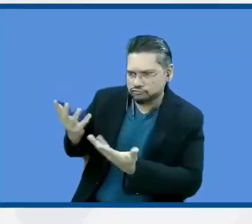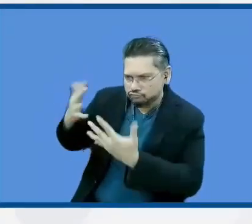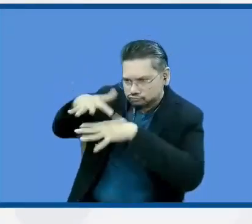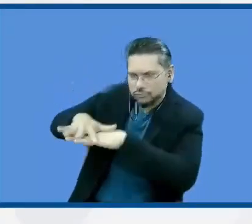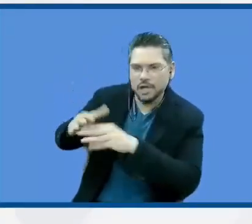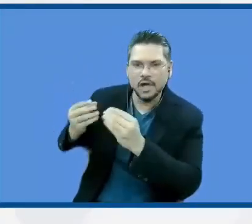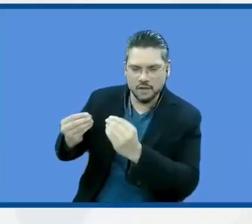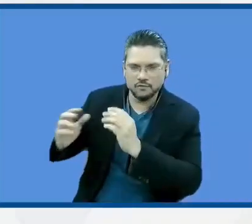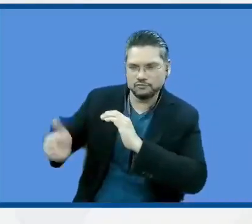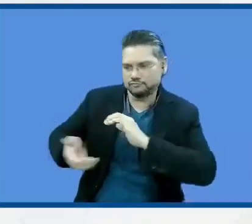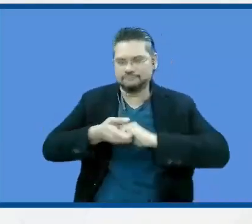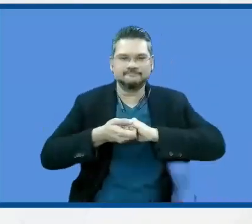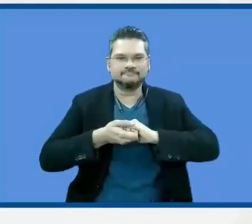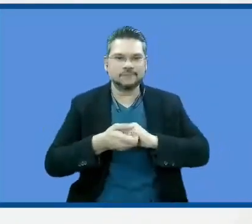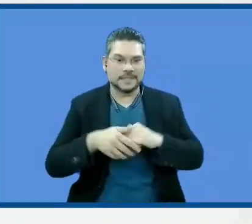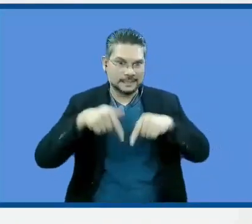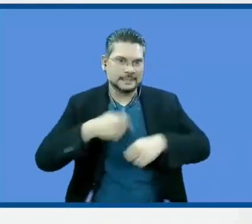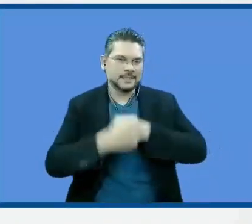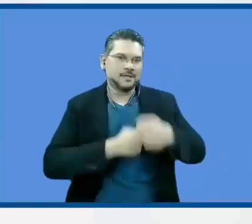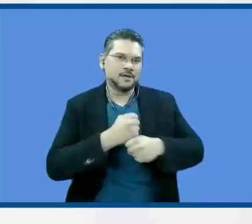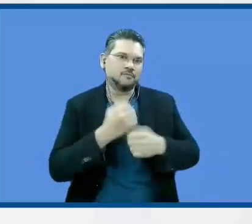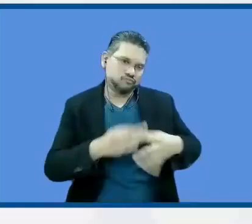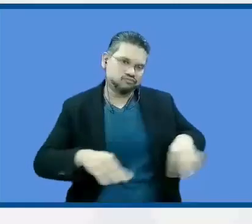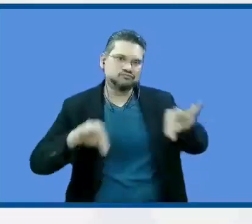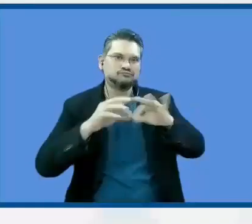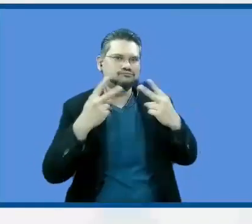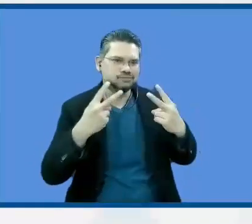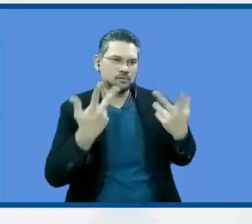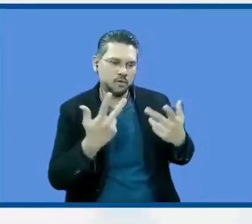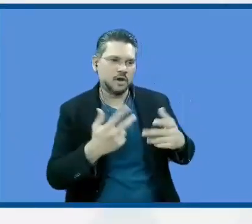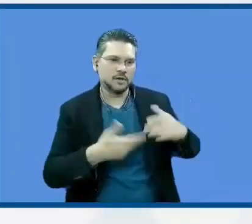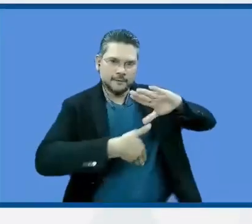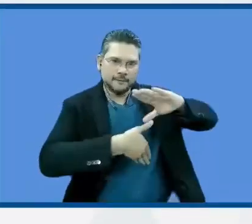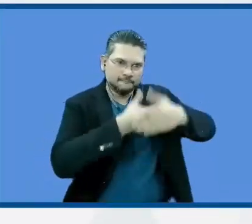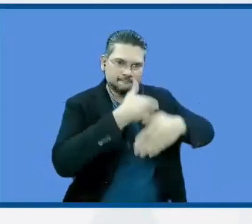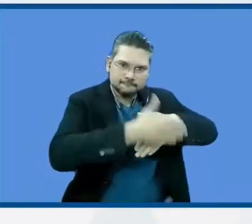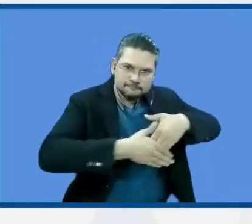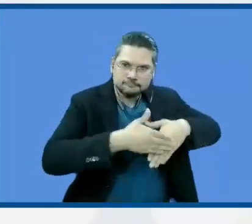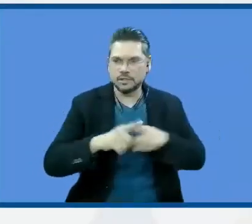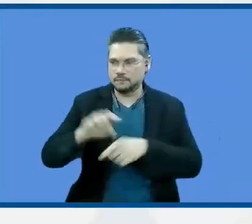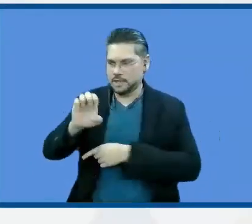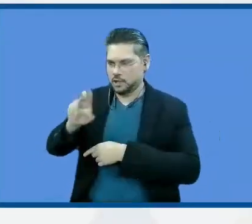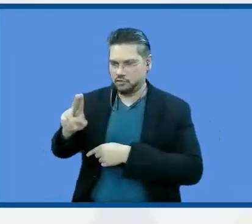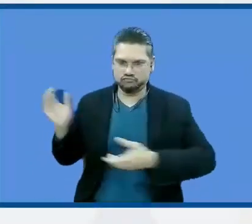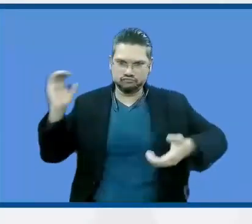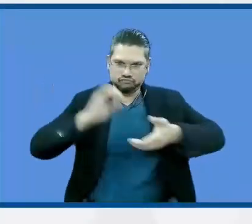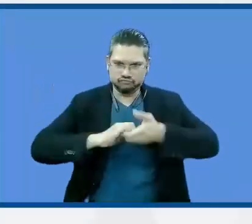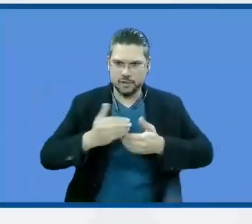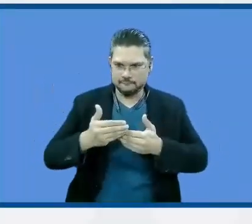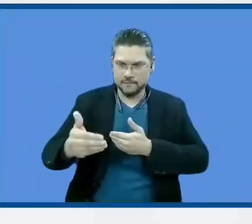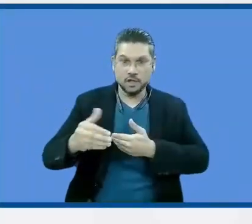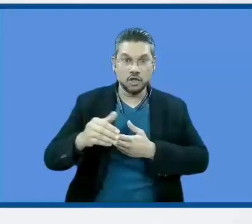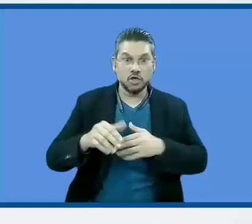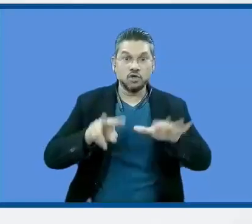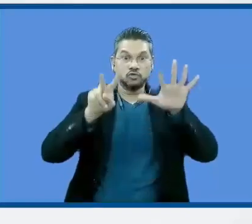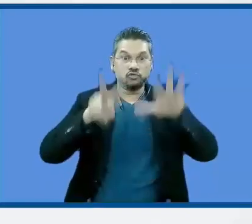one for EU-Latin America-Caribbean partnership, as there is an upcoming EU-LAC summit in July, and it will outline an